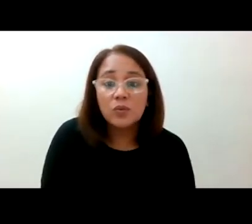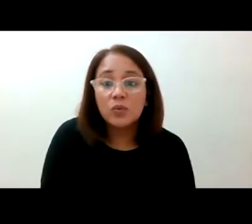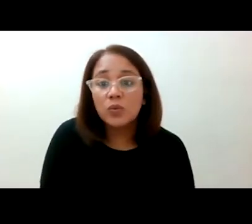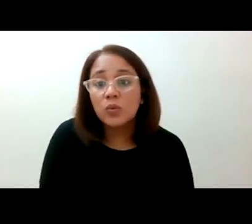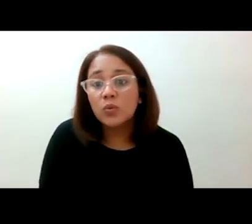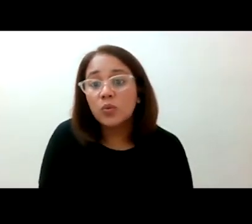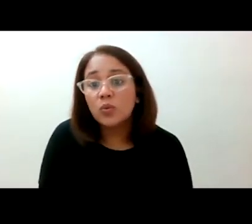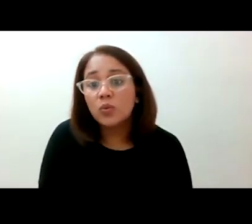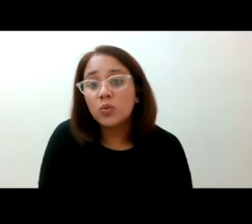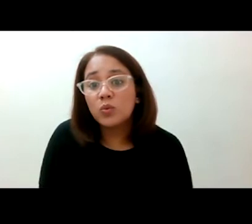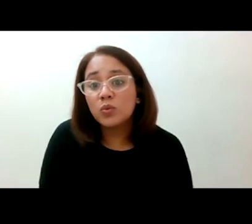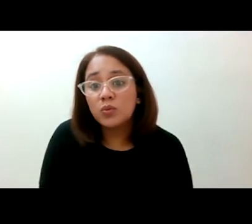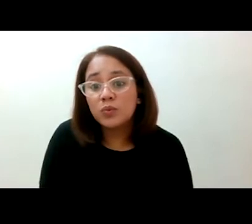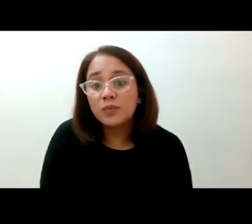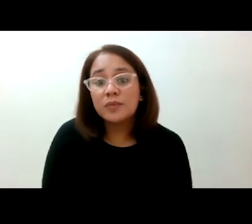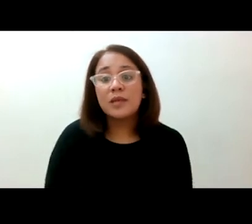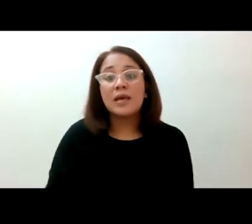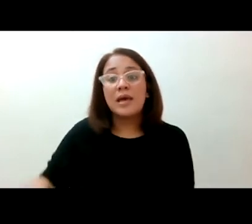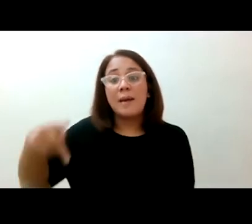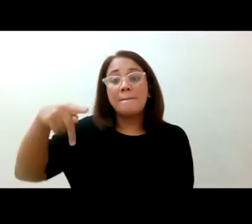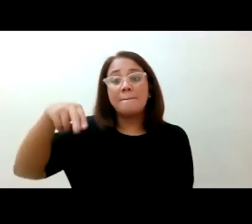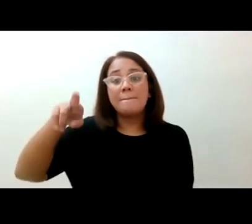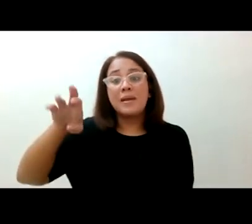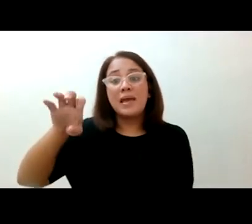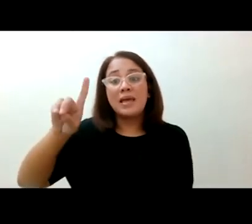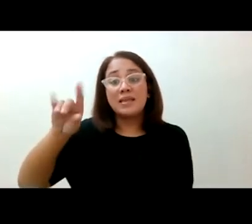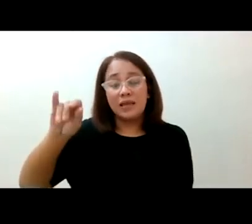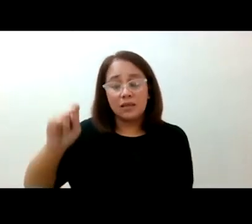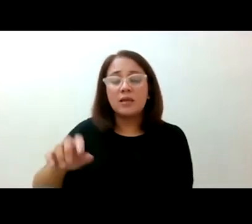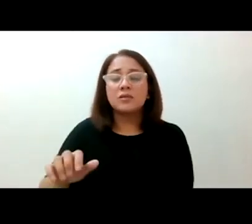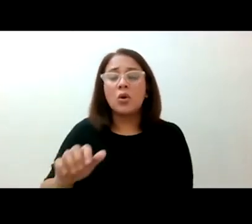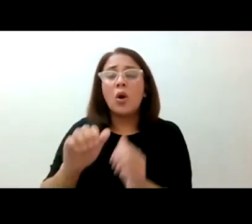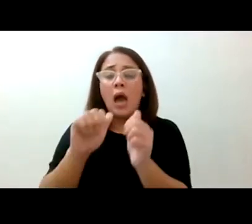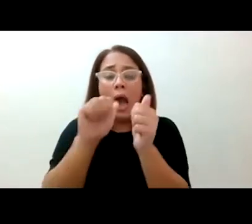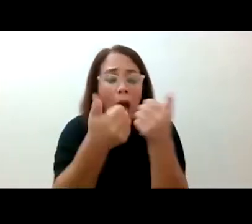eat is the predicate, but what is how?